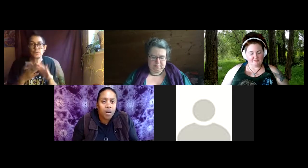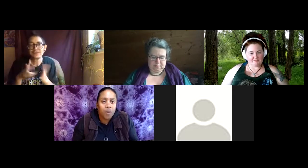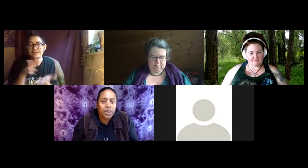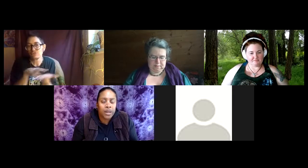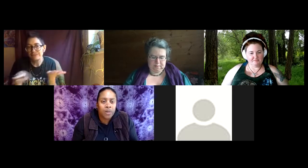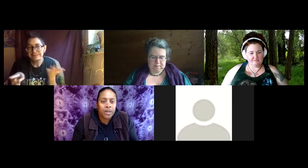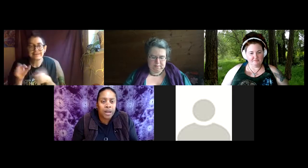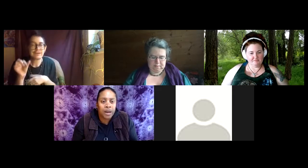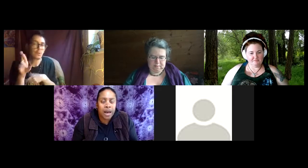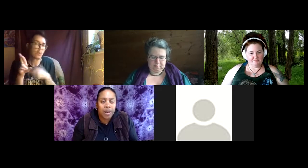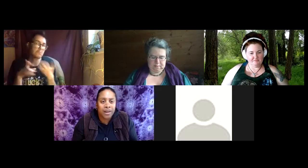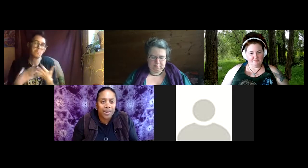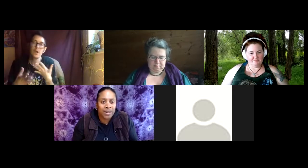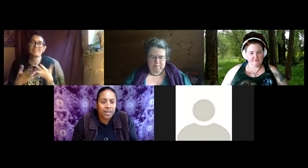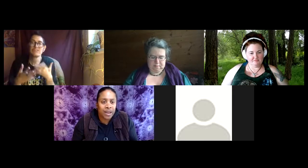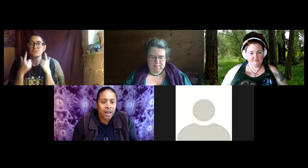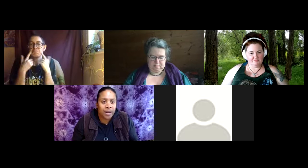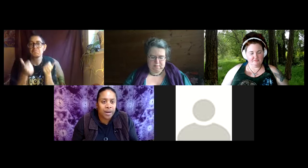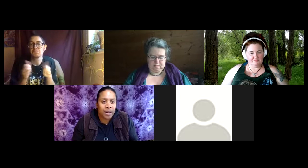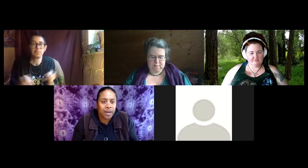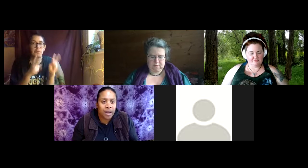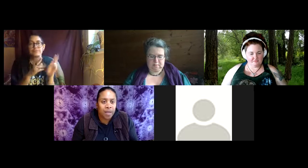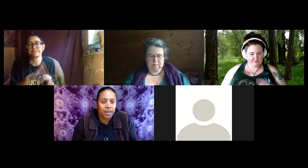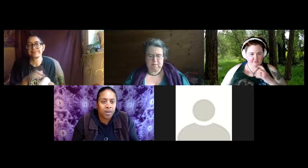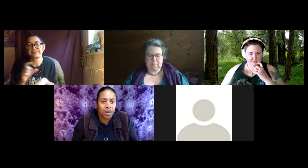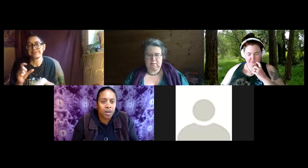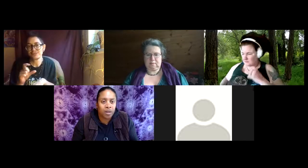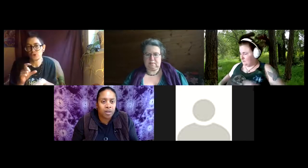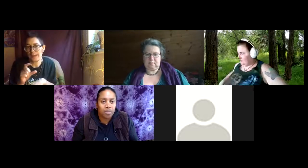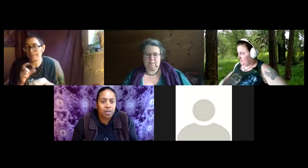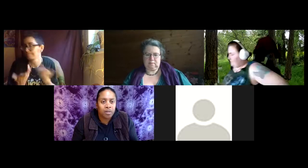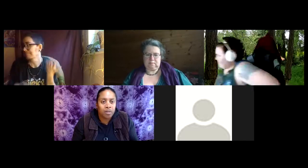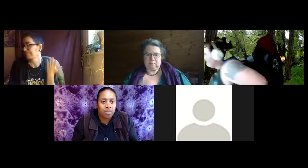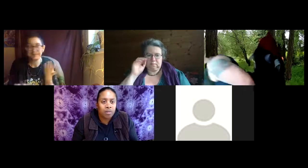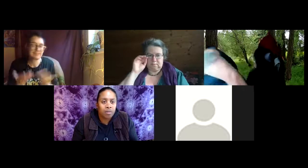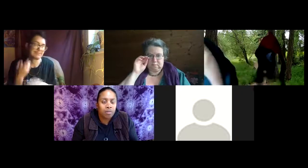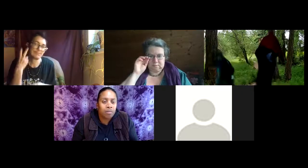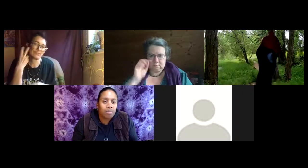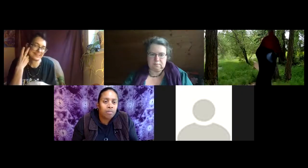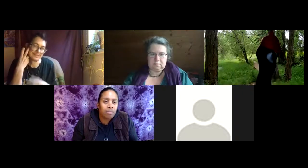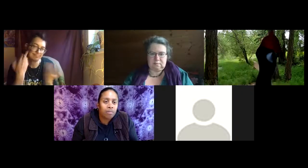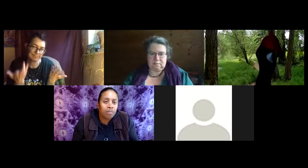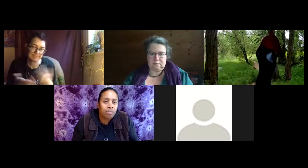you know, we'll see how the energy knits together, and how that's going to look.